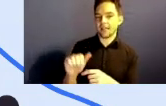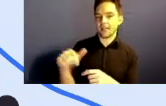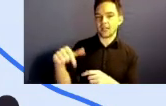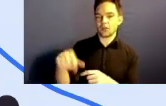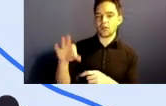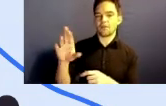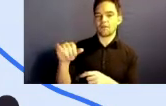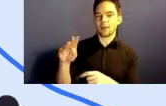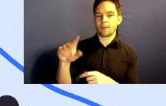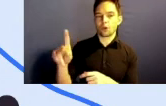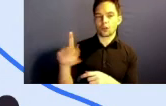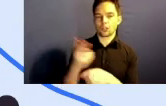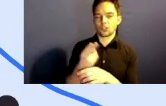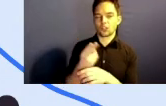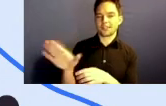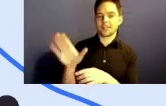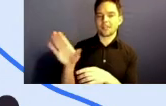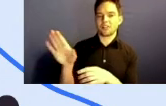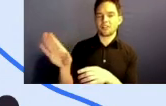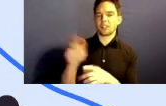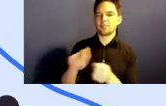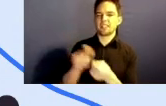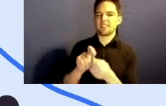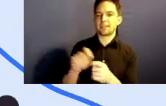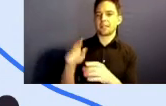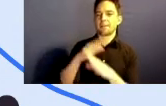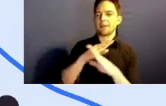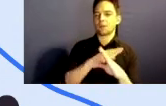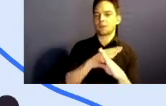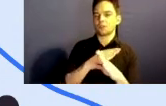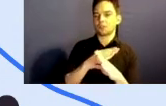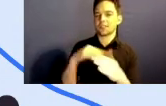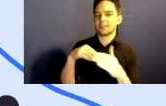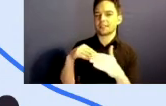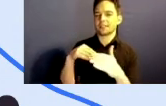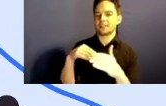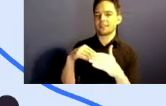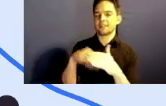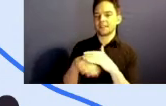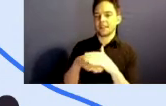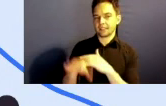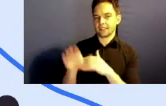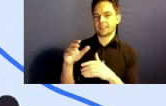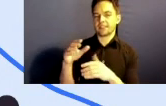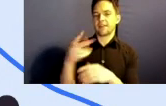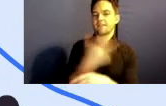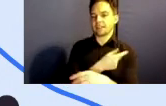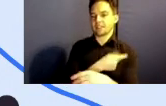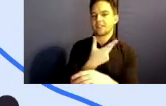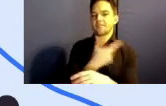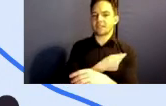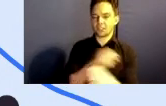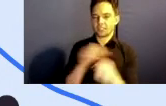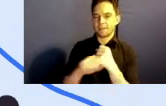really understand their specific barriers to accessing our information on vaccine and vaccination campaigns. And I know also